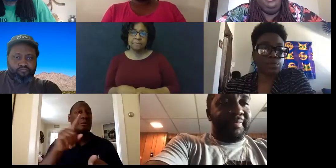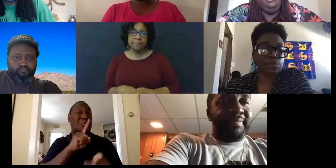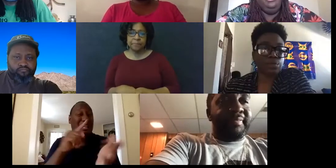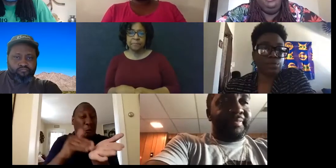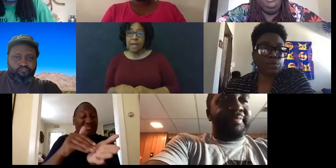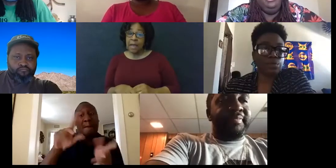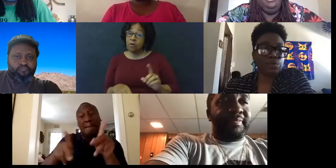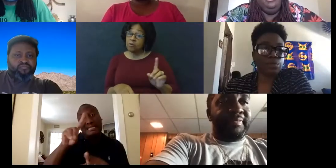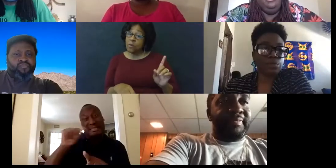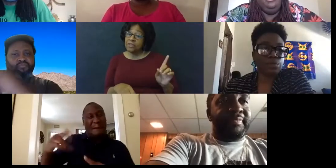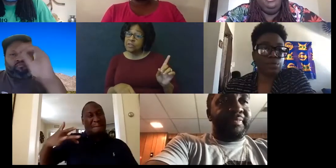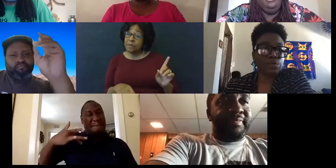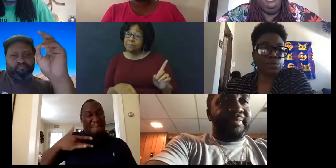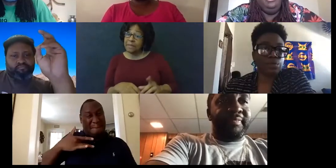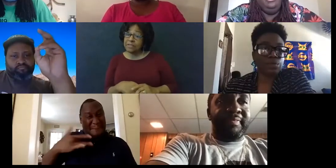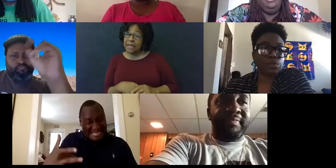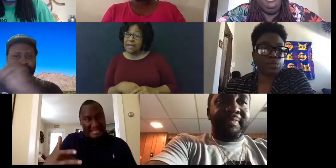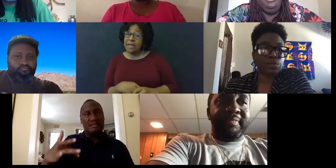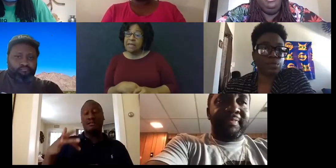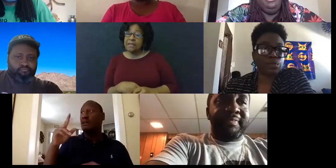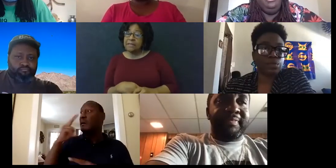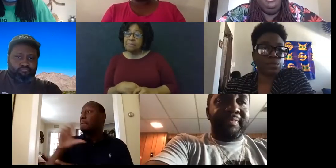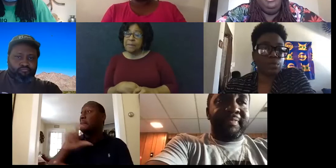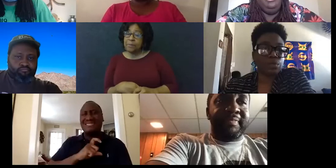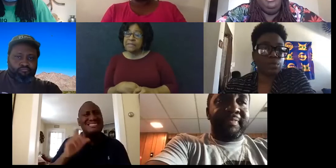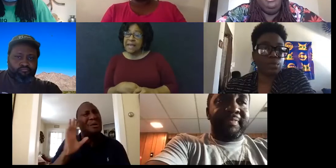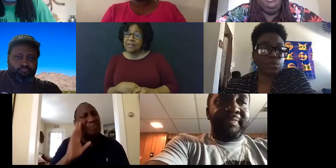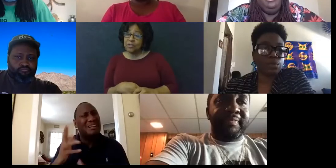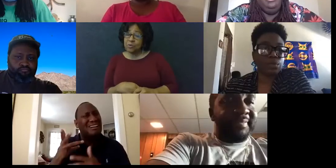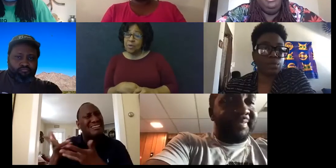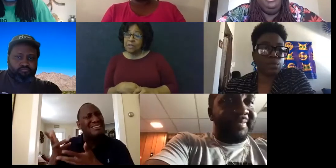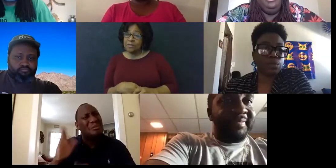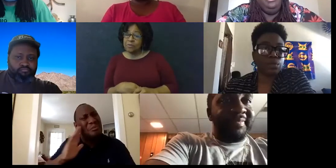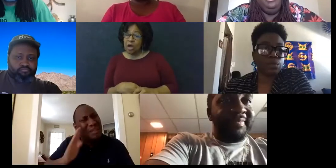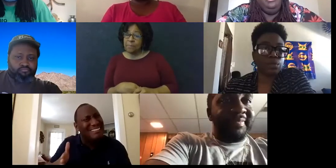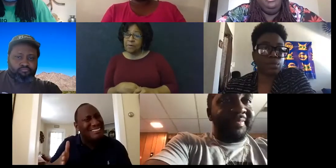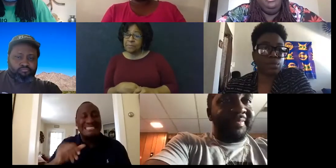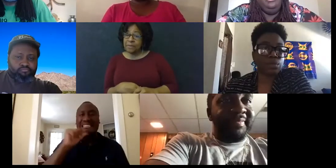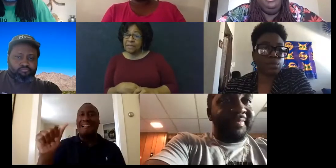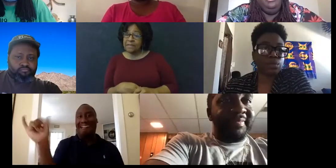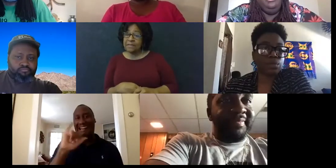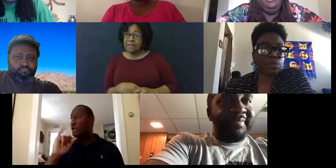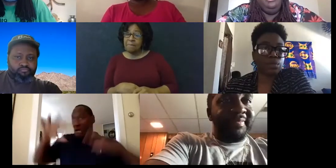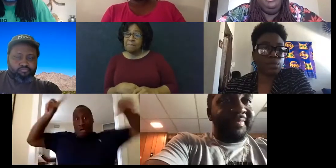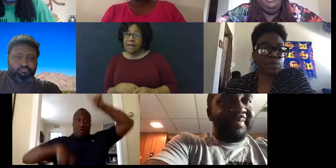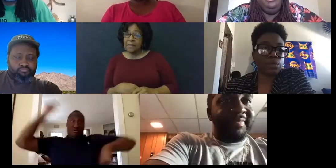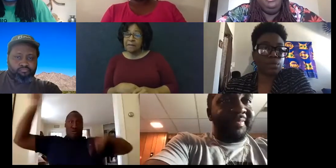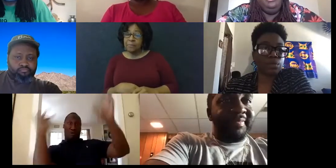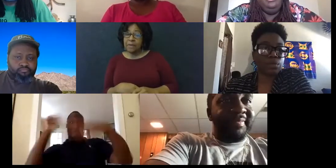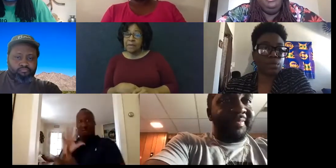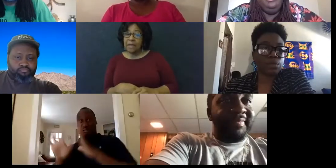interaction. And also, I just wanted to mention that people tend to talk about the police,